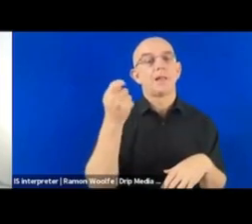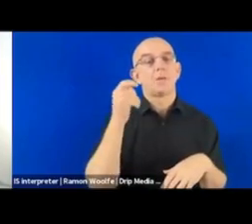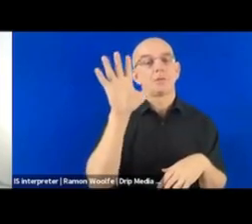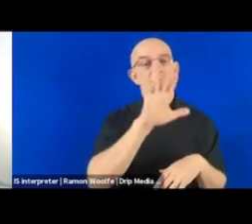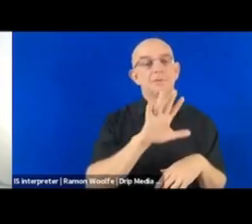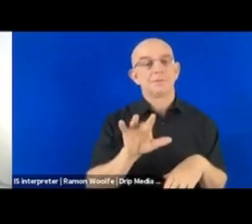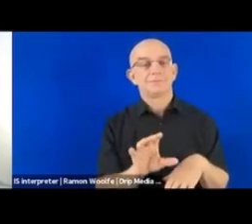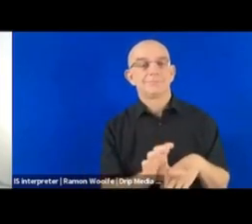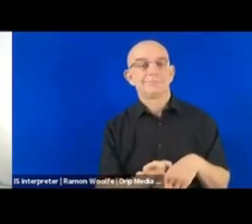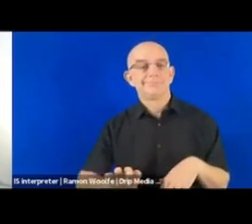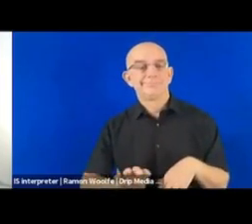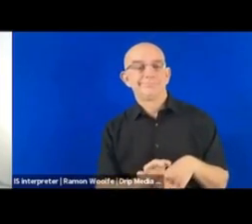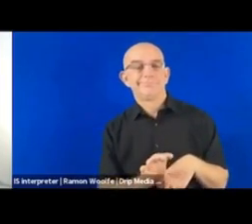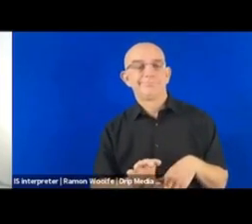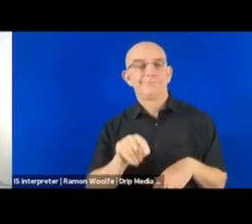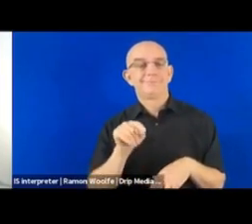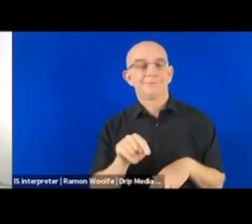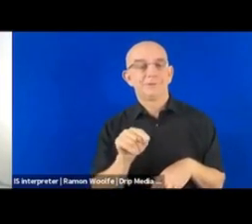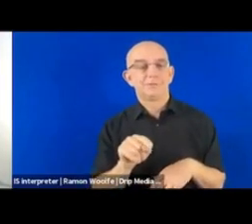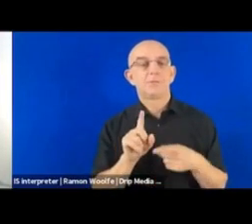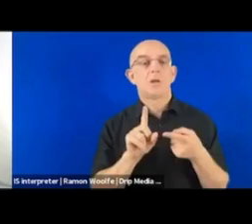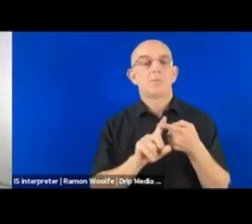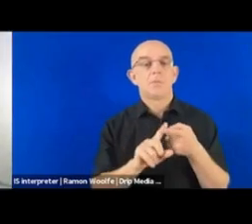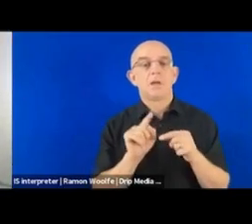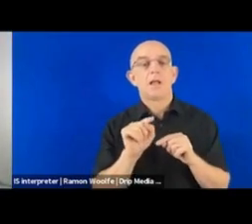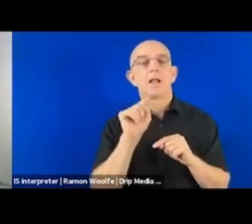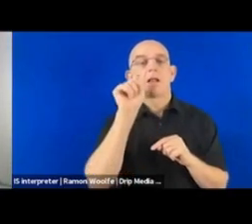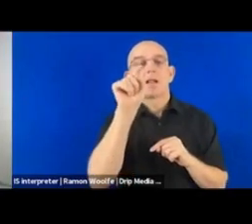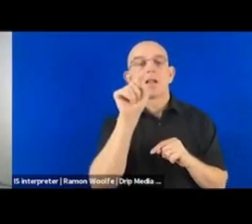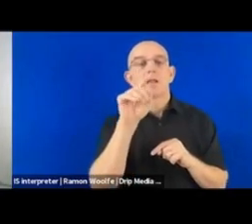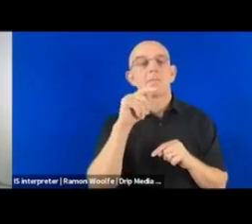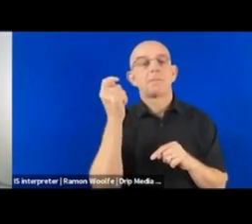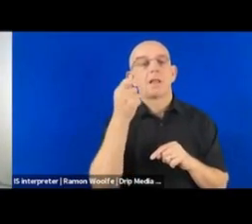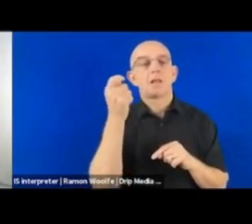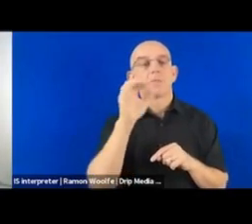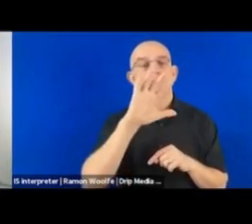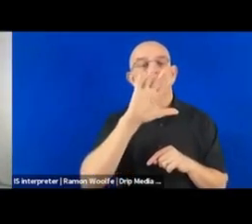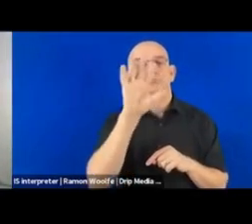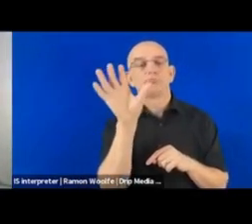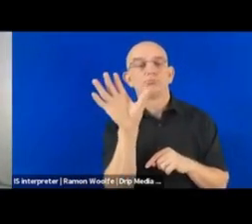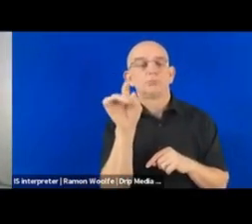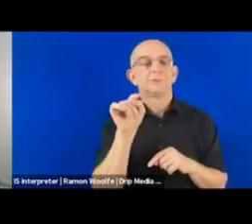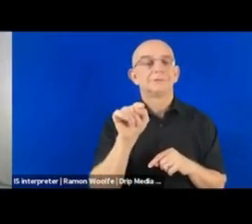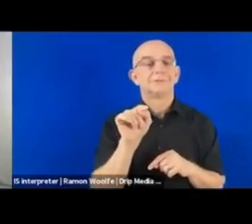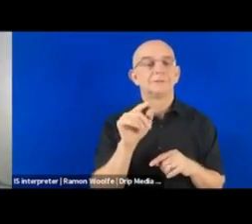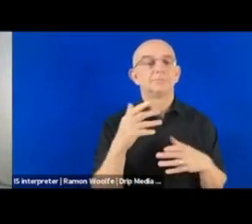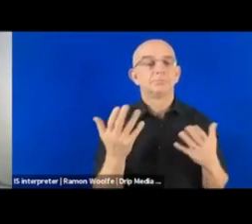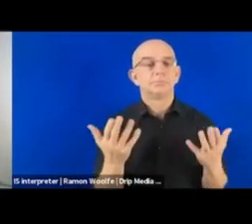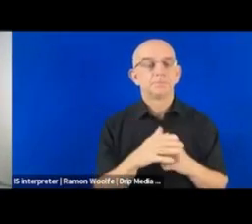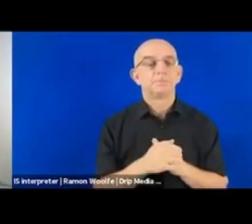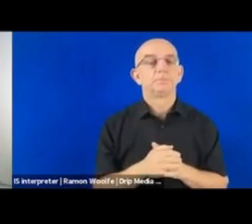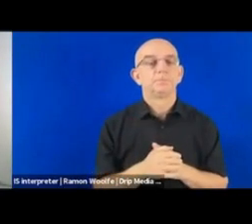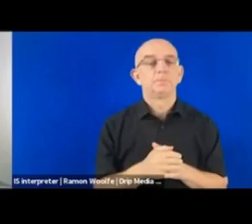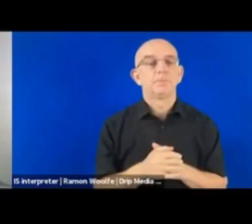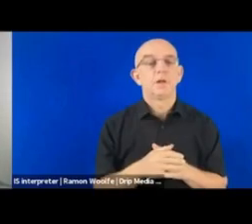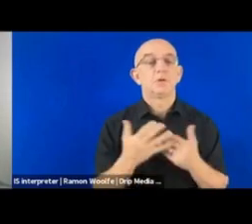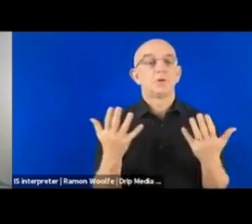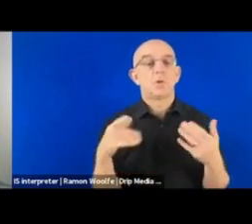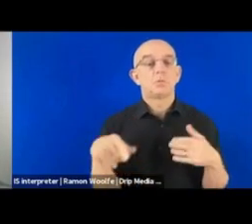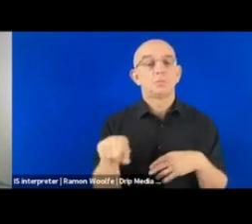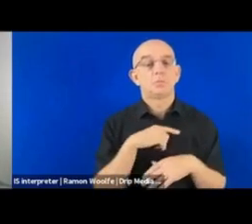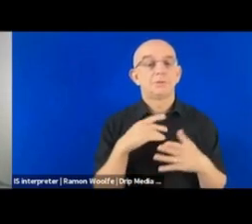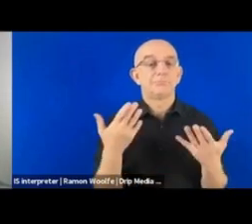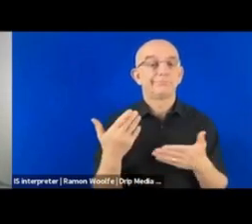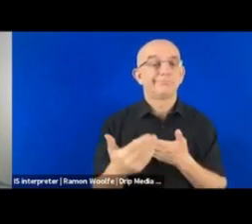delivery through of our certificate program has been improved. So